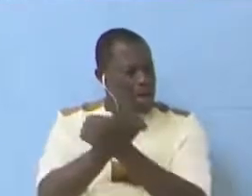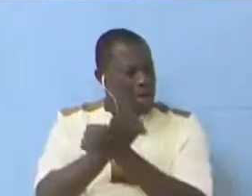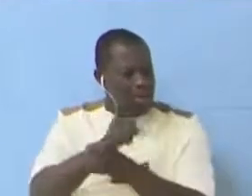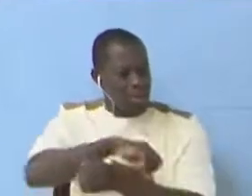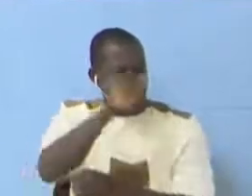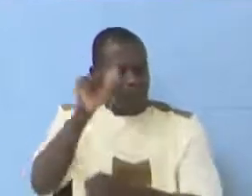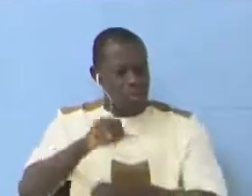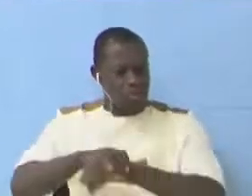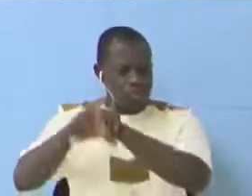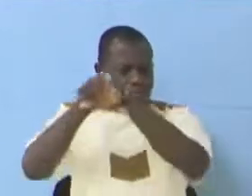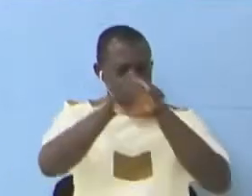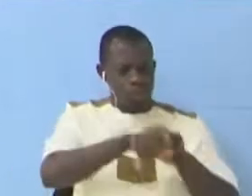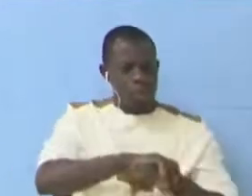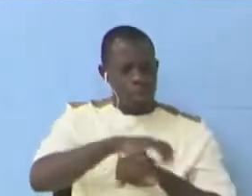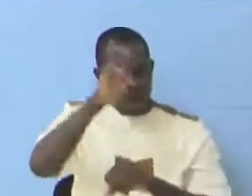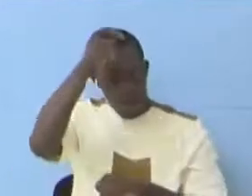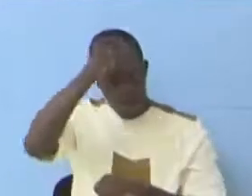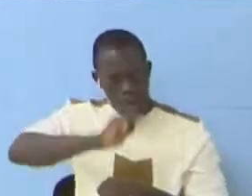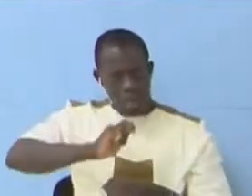to the station.